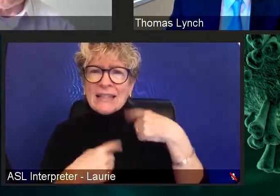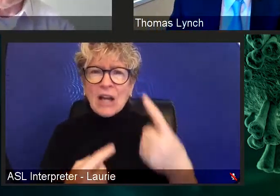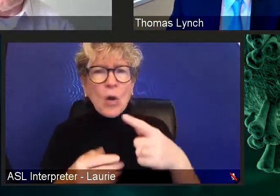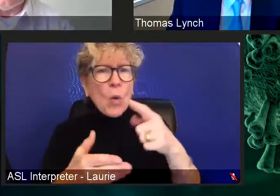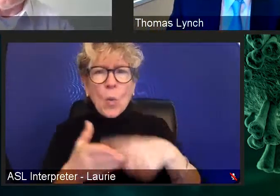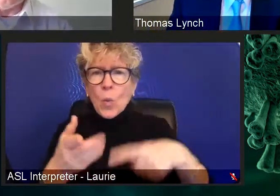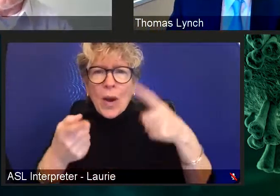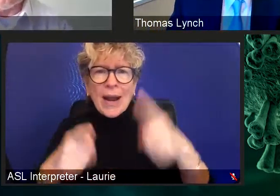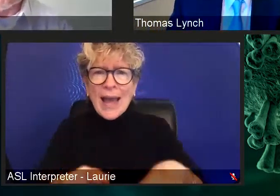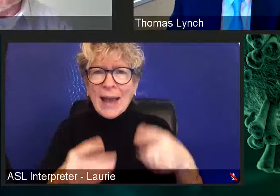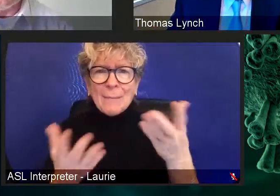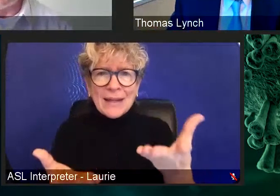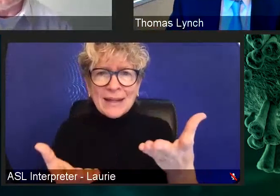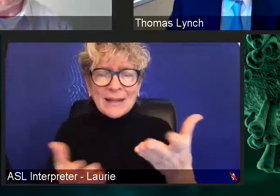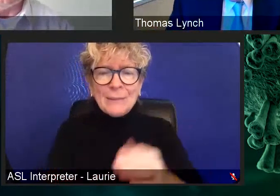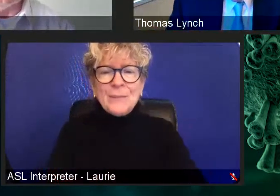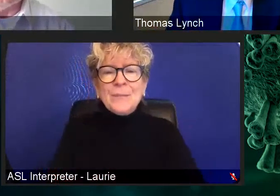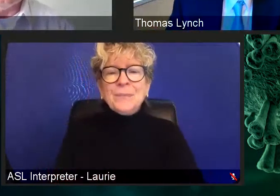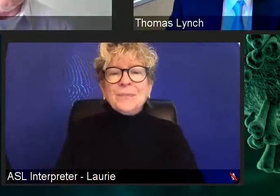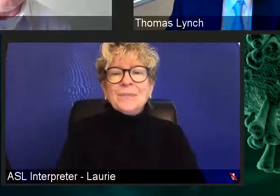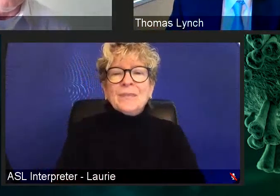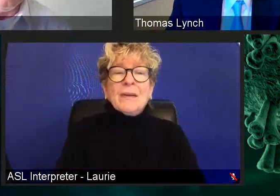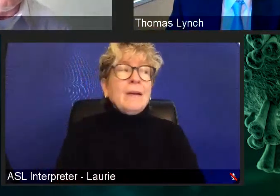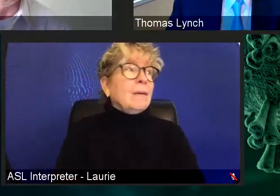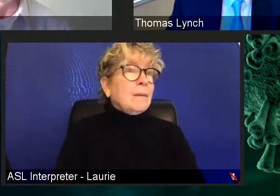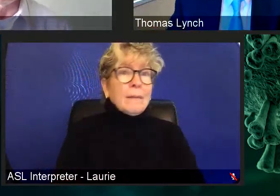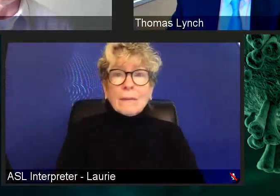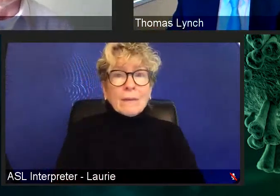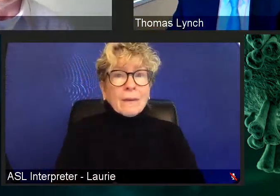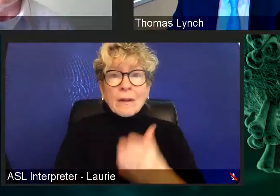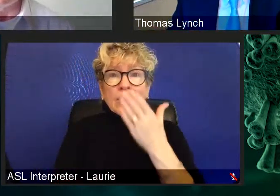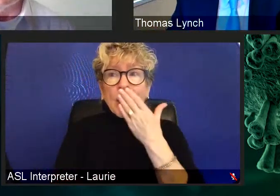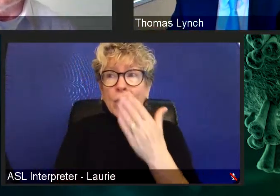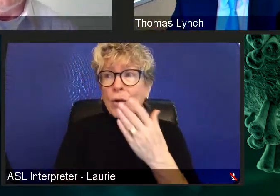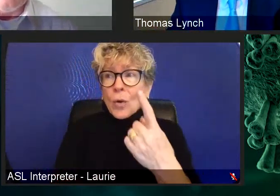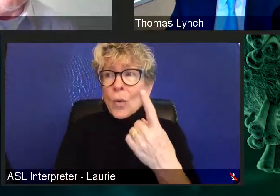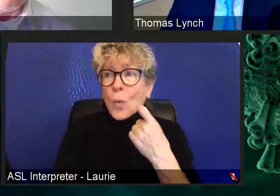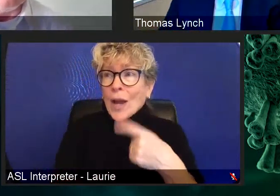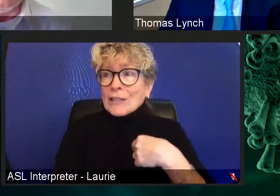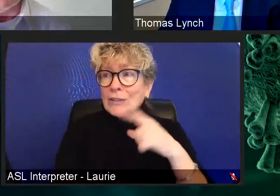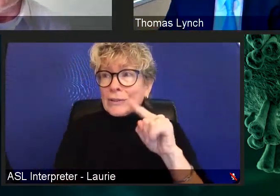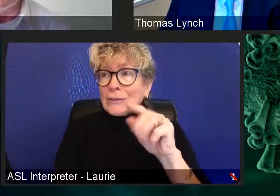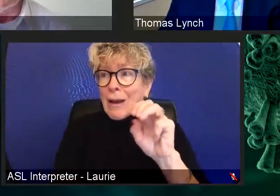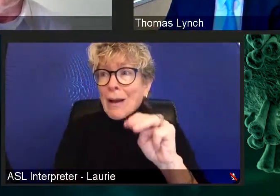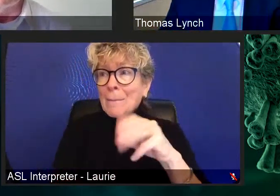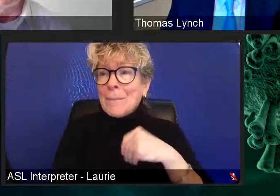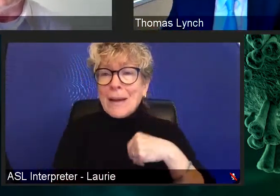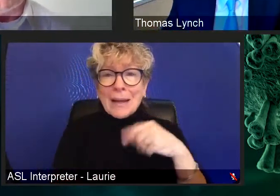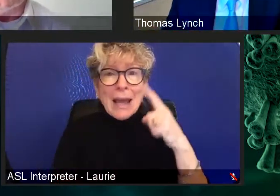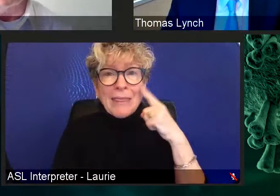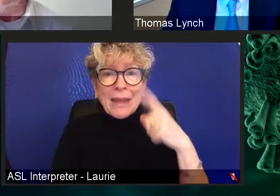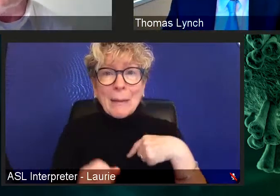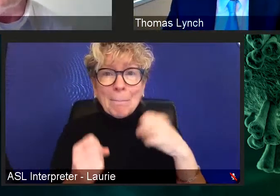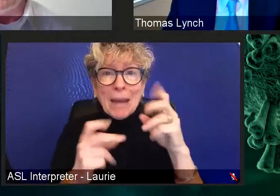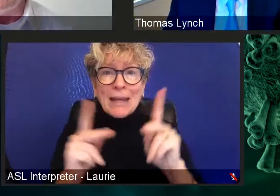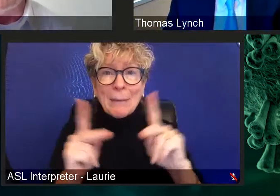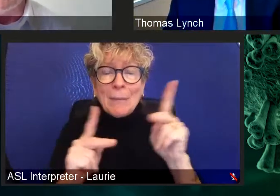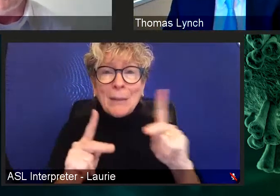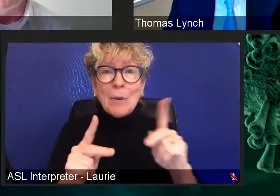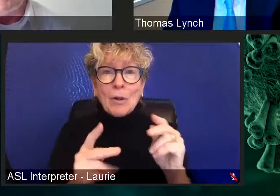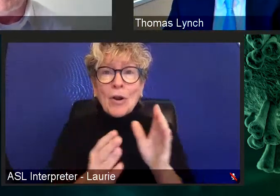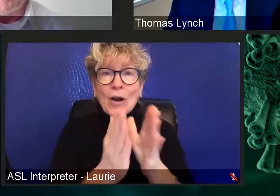Well, that's a very good question, Tom, and I think is being asked by many scientists